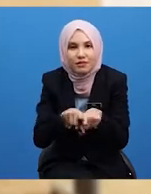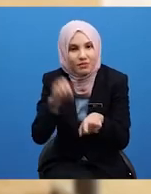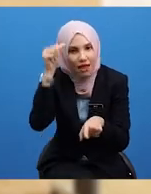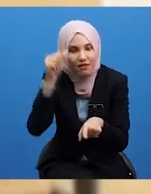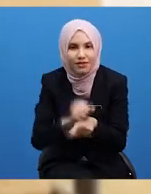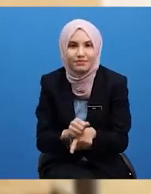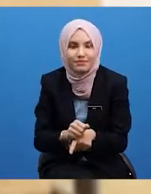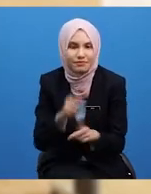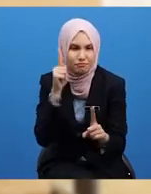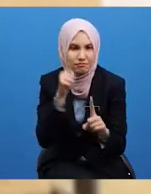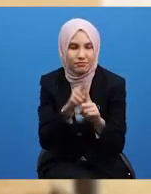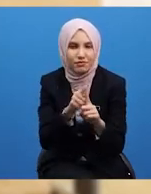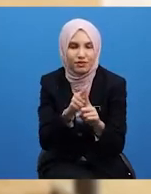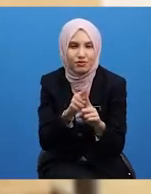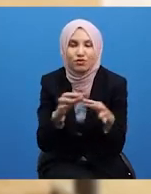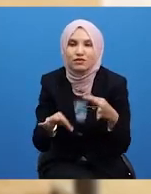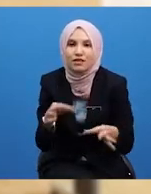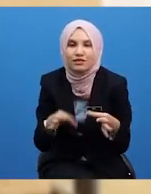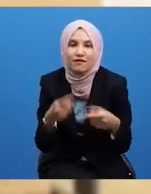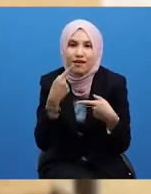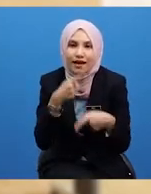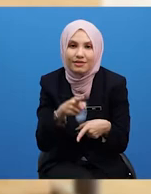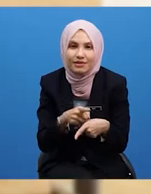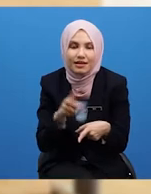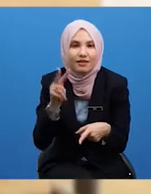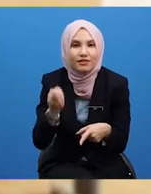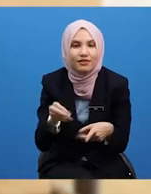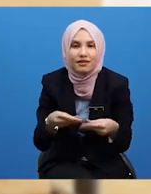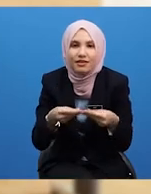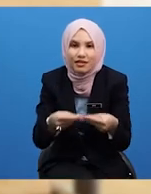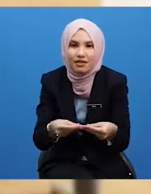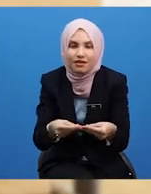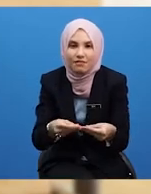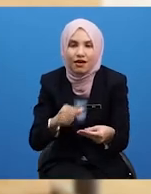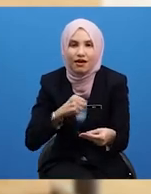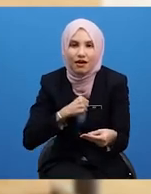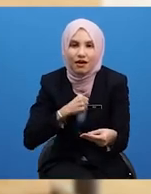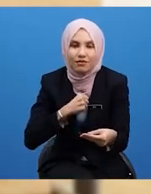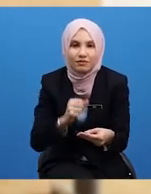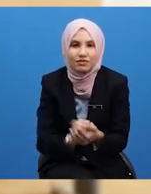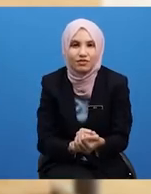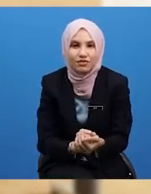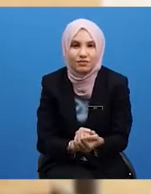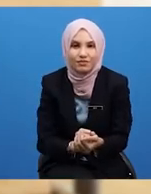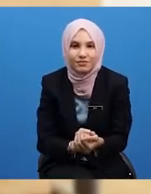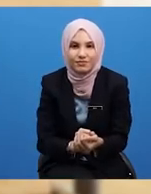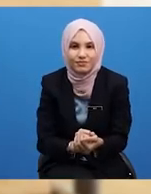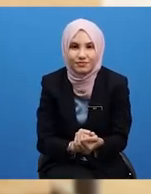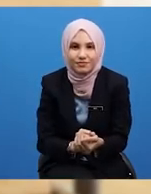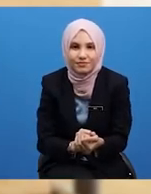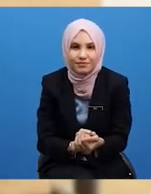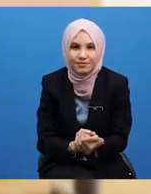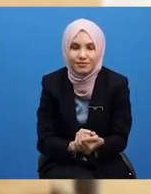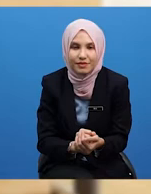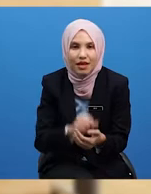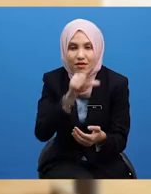is to justify your answers. You need to give your own opinion too. I have